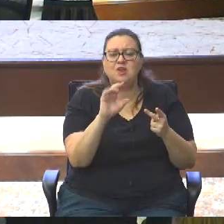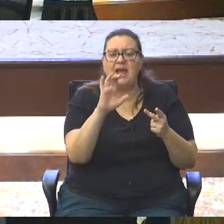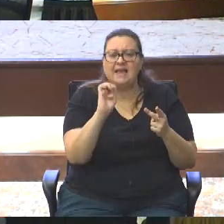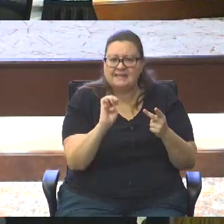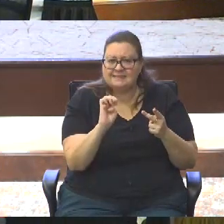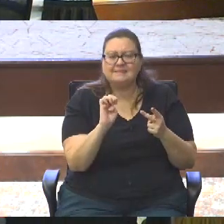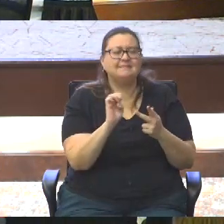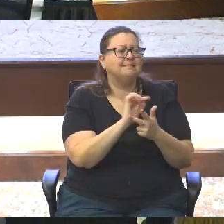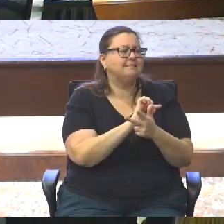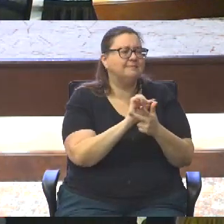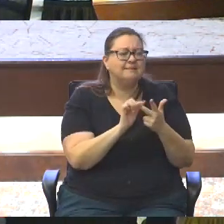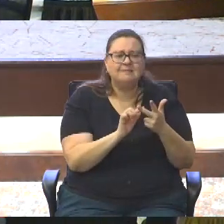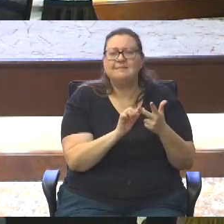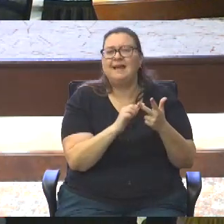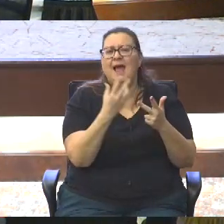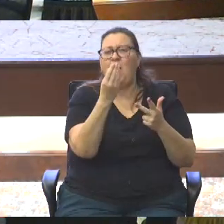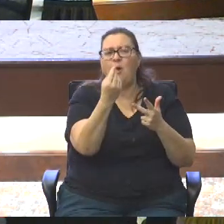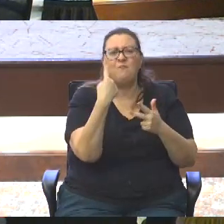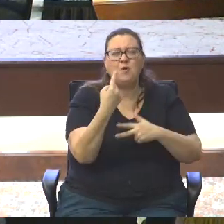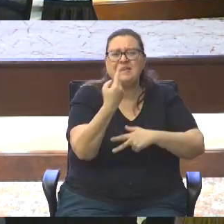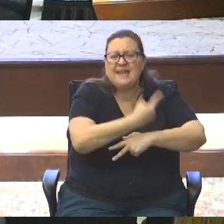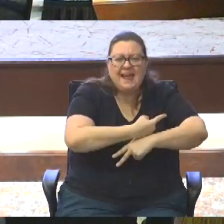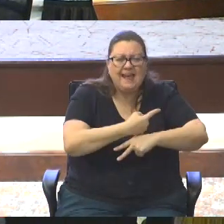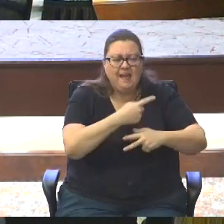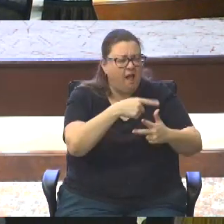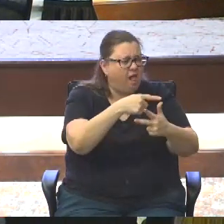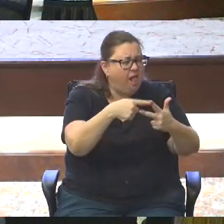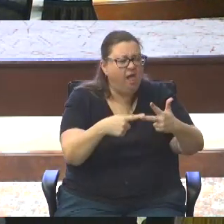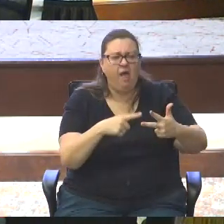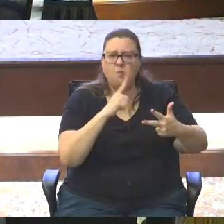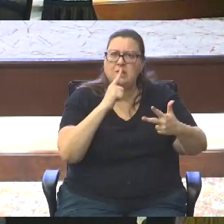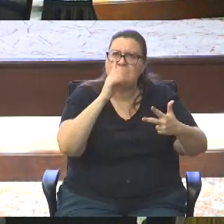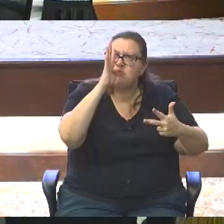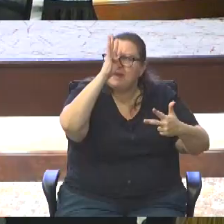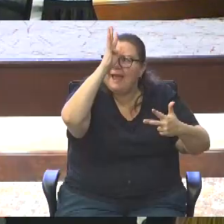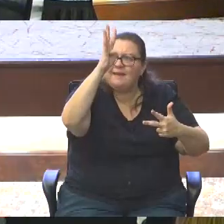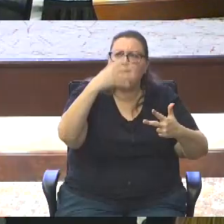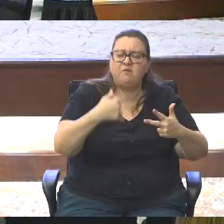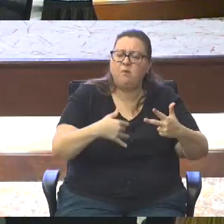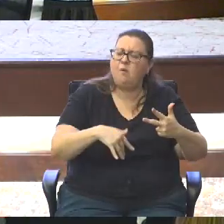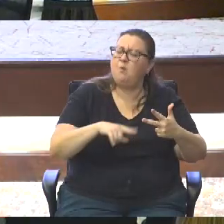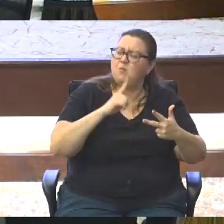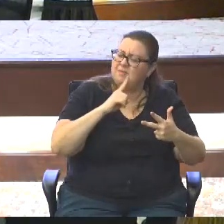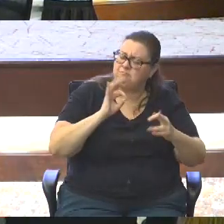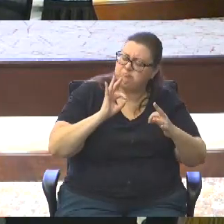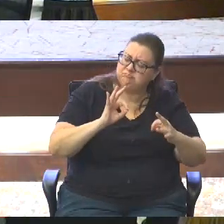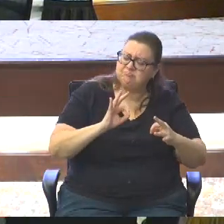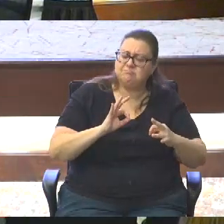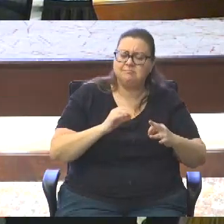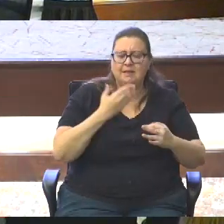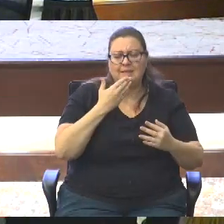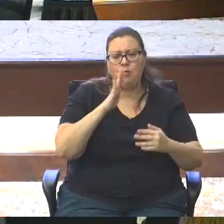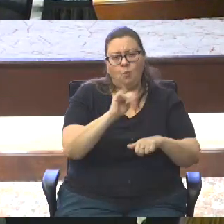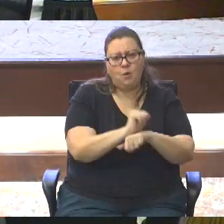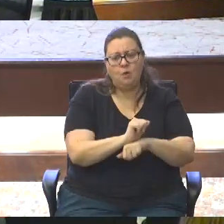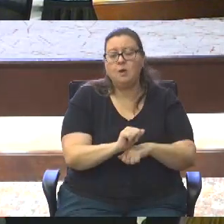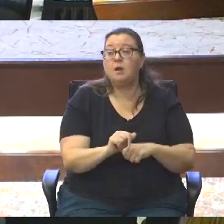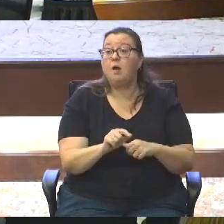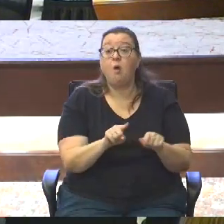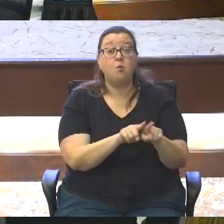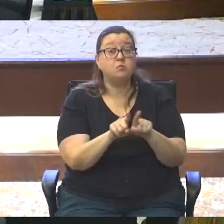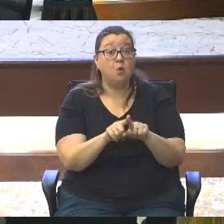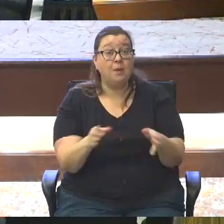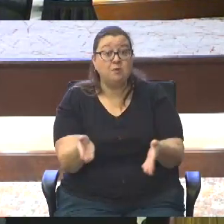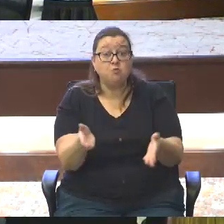is very important, and you guys are very on top of it, and I appreciate your work, Melissa. I just want to, on the shout out,